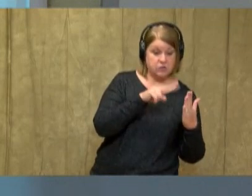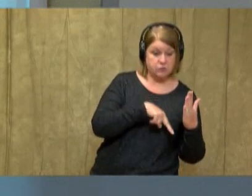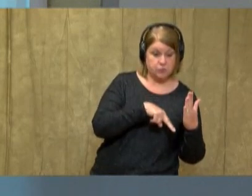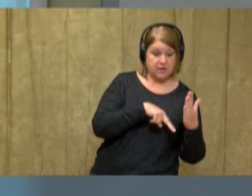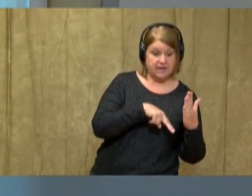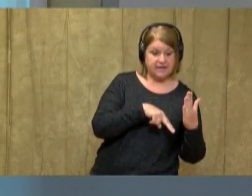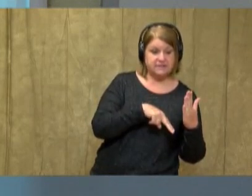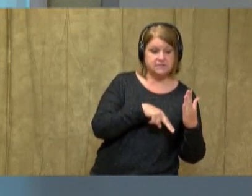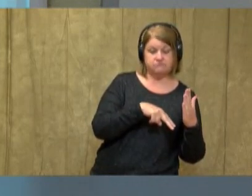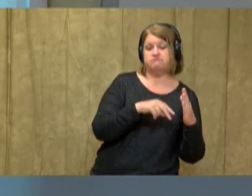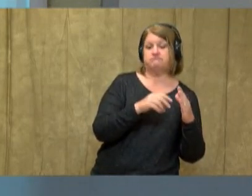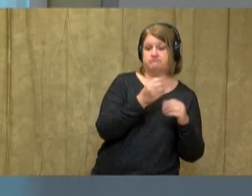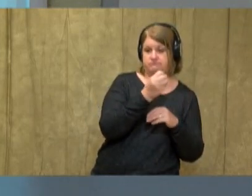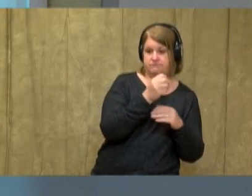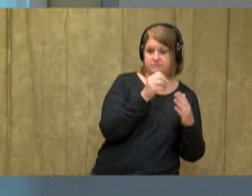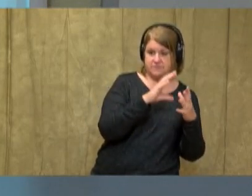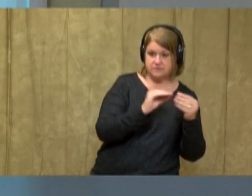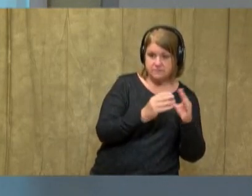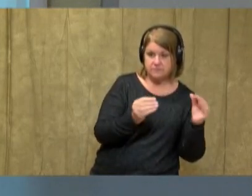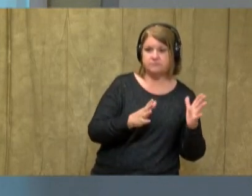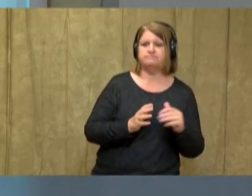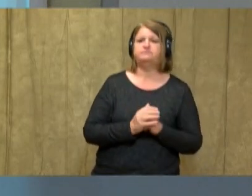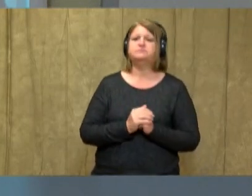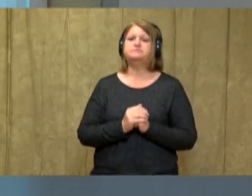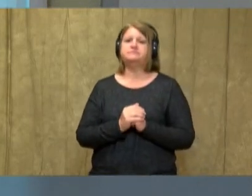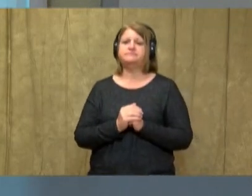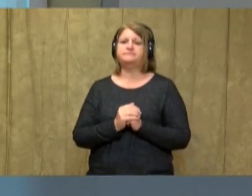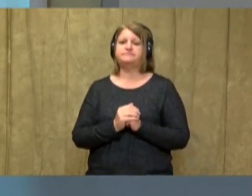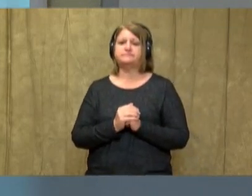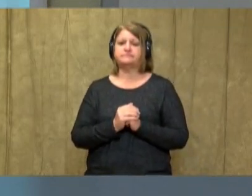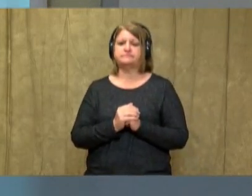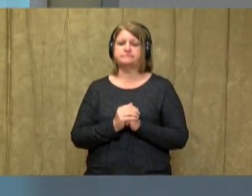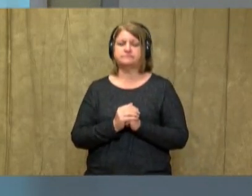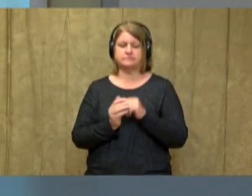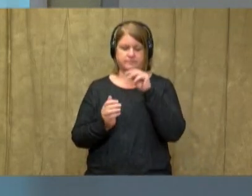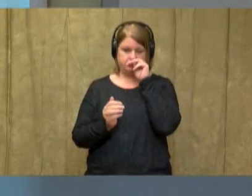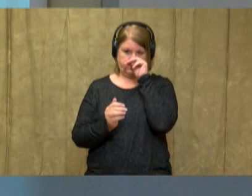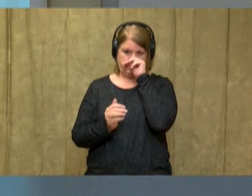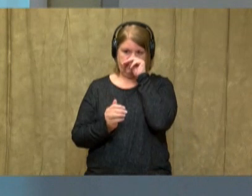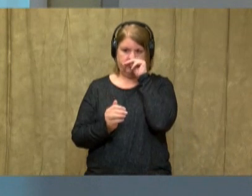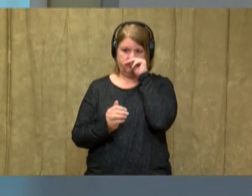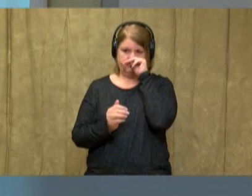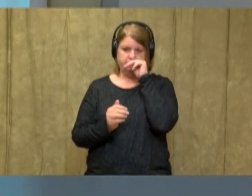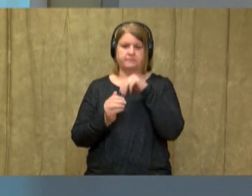Okay, so we said that the zookeepers take care of,